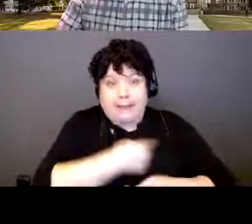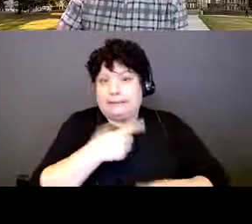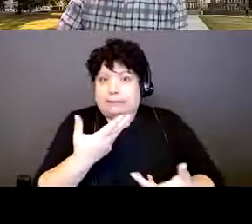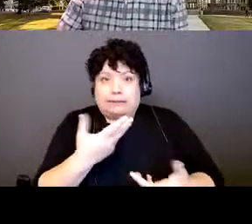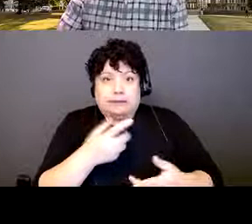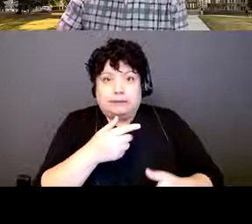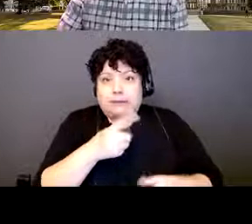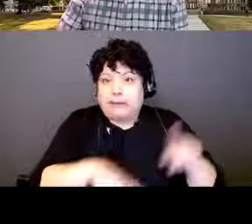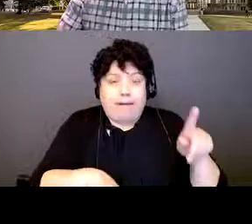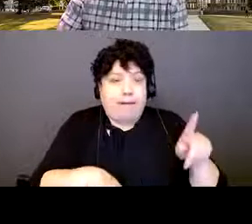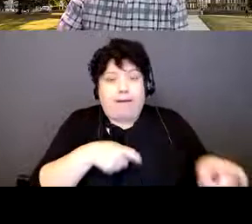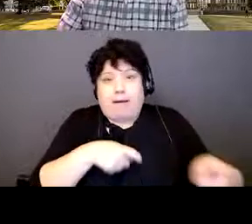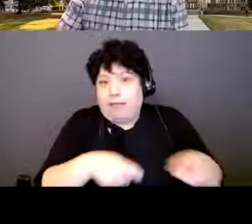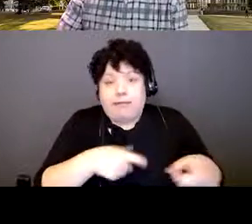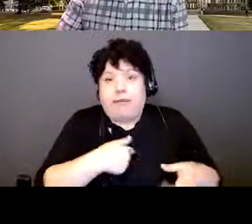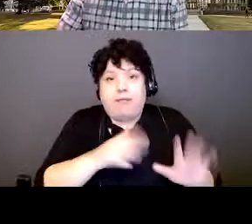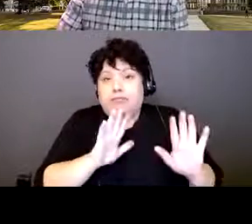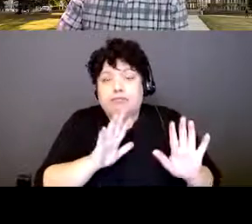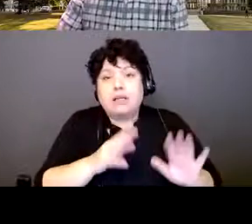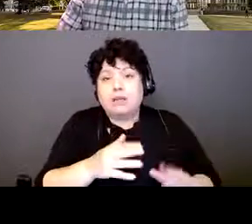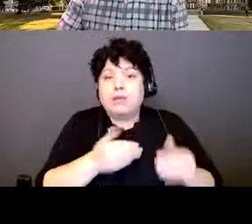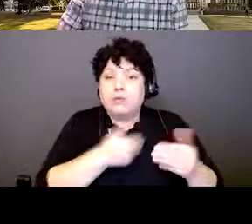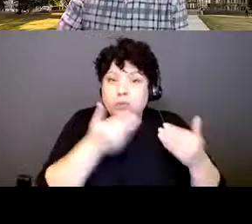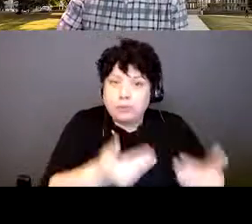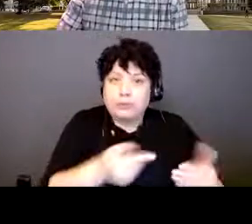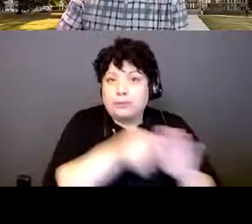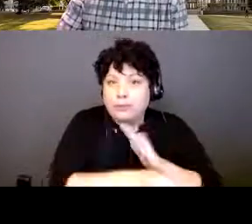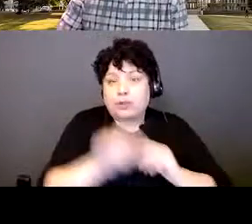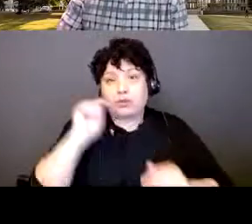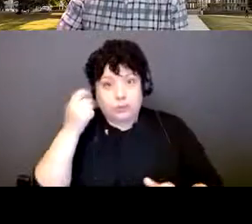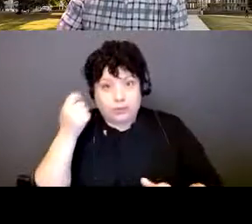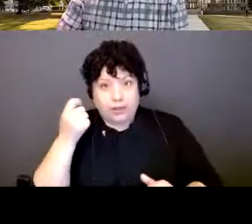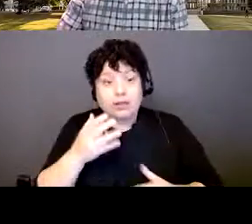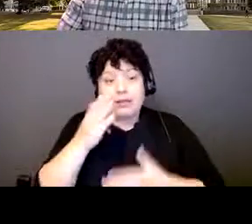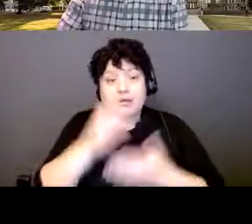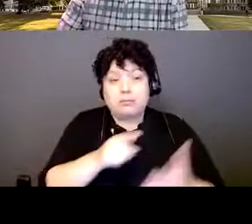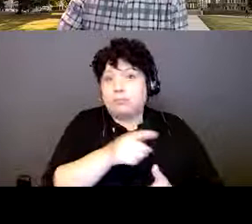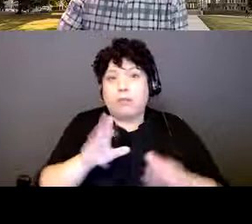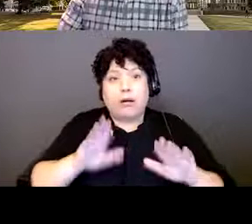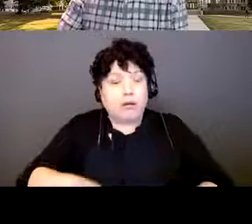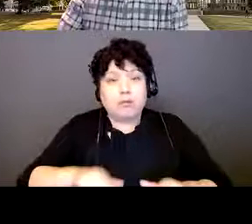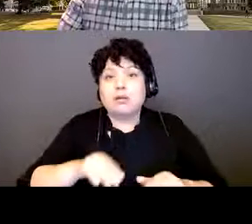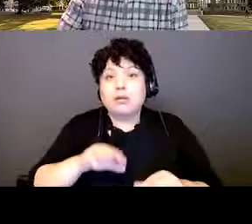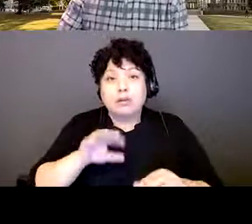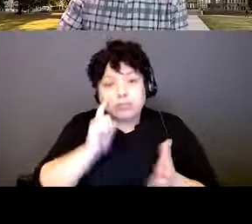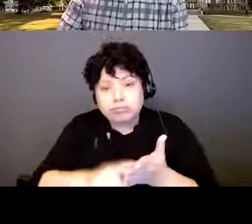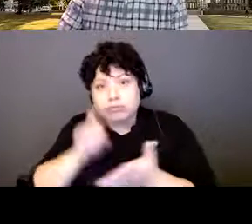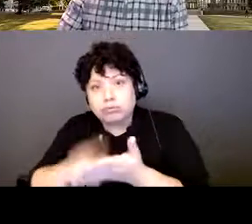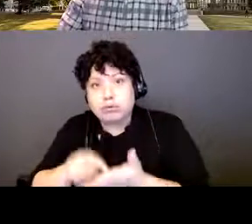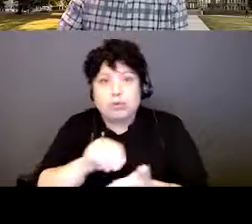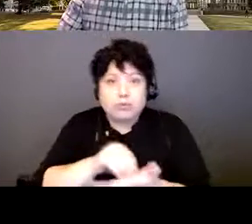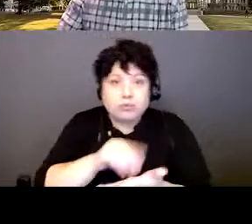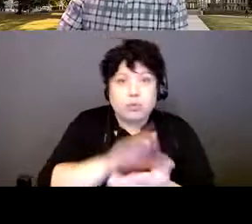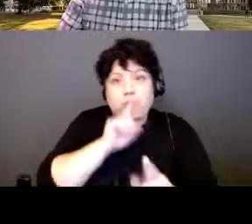the wishes of the victim are often unclear or unreported, and regardless of the motive, the majority of the women killed did